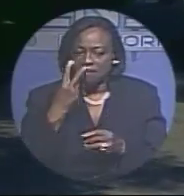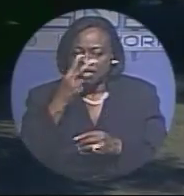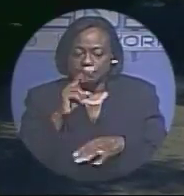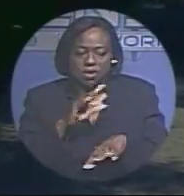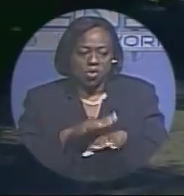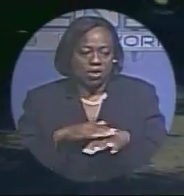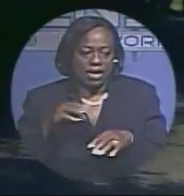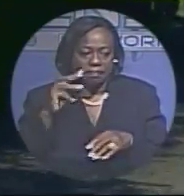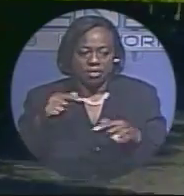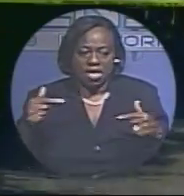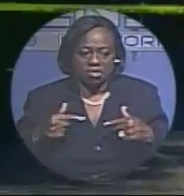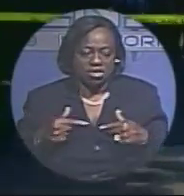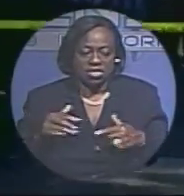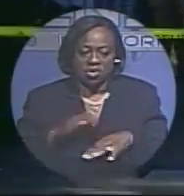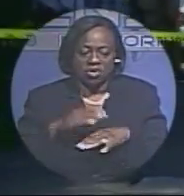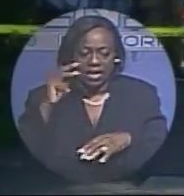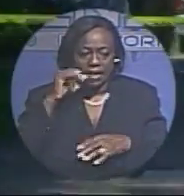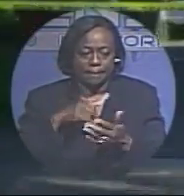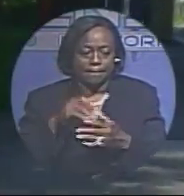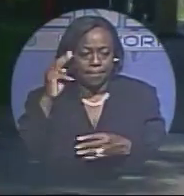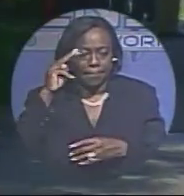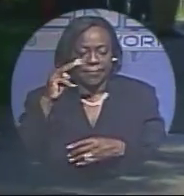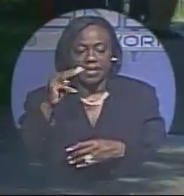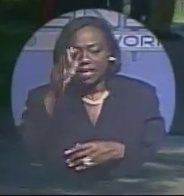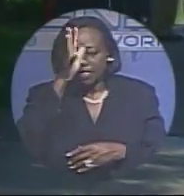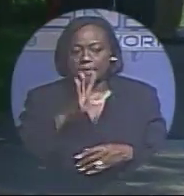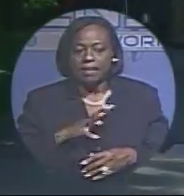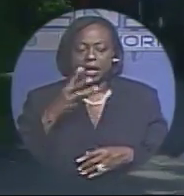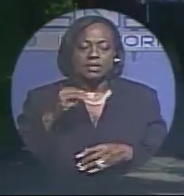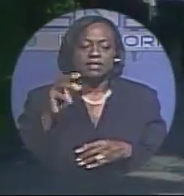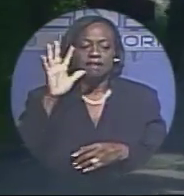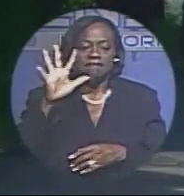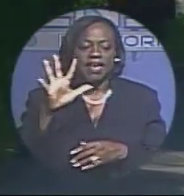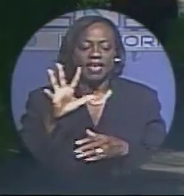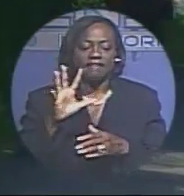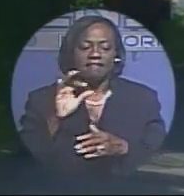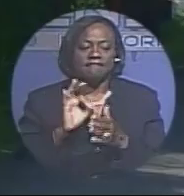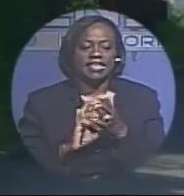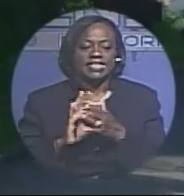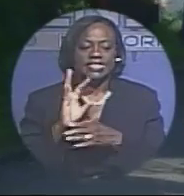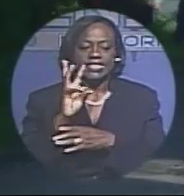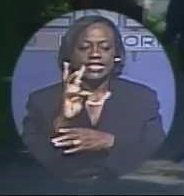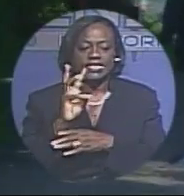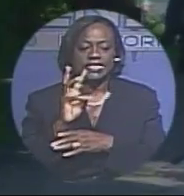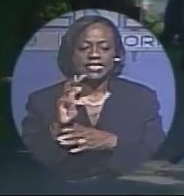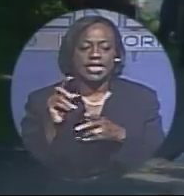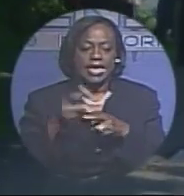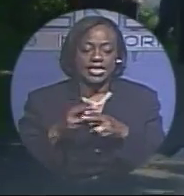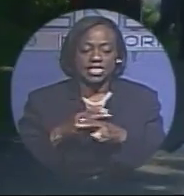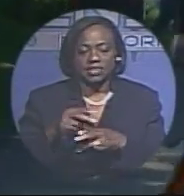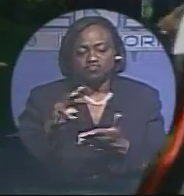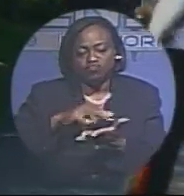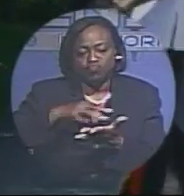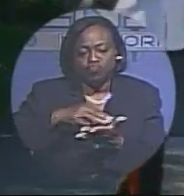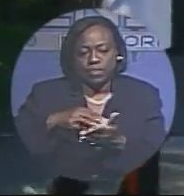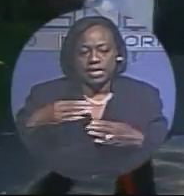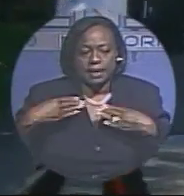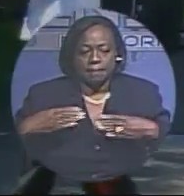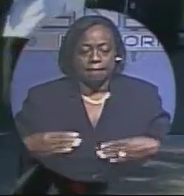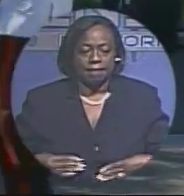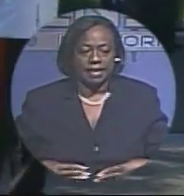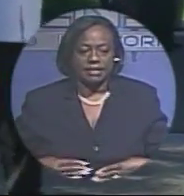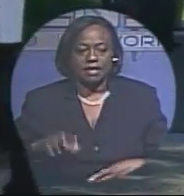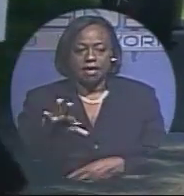of Meeting Street off Hospital Lane. The man was about 5 feet 6 inches tall, is of medium build, and was found by residents